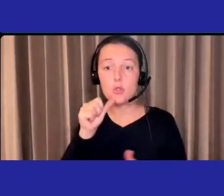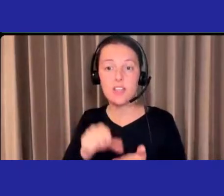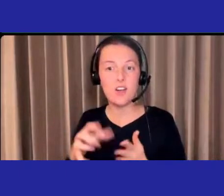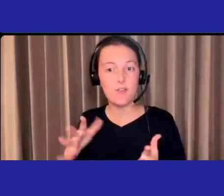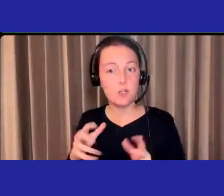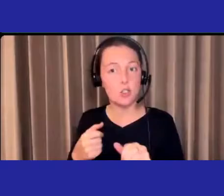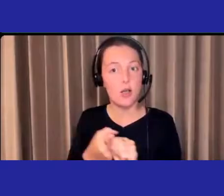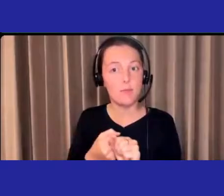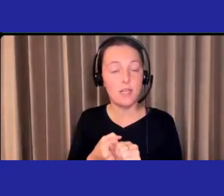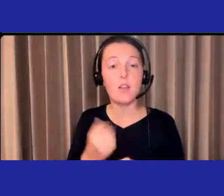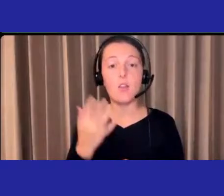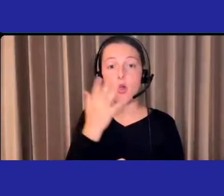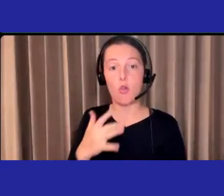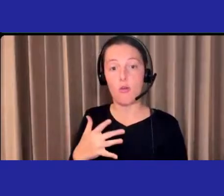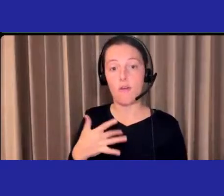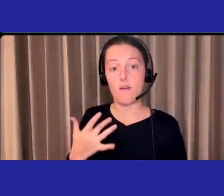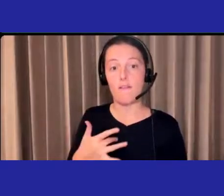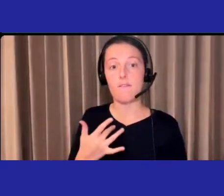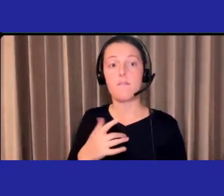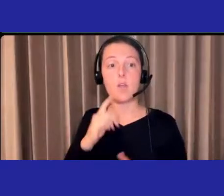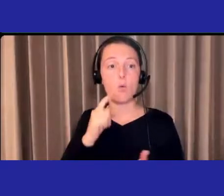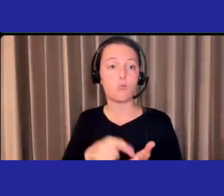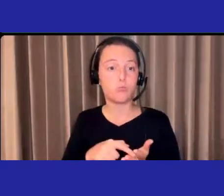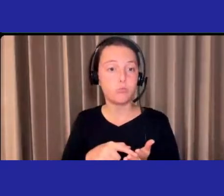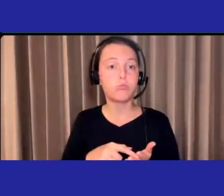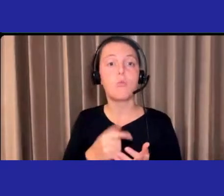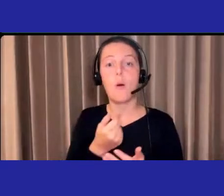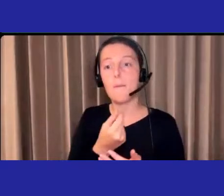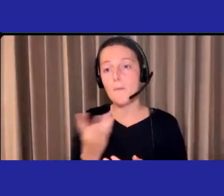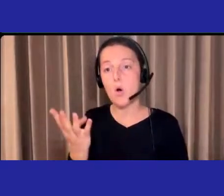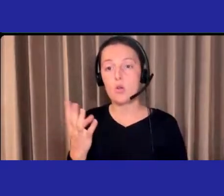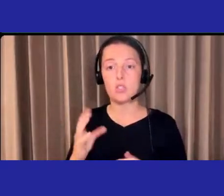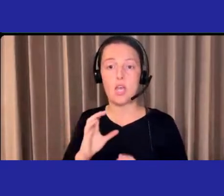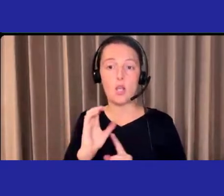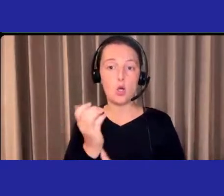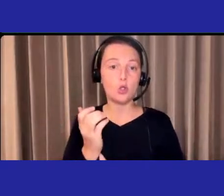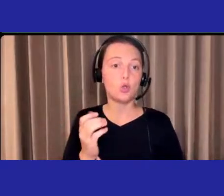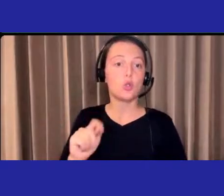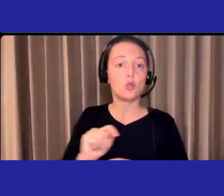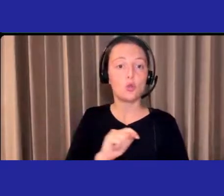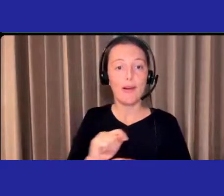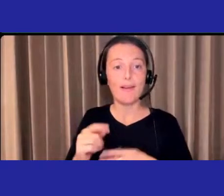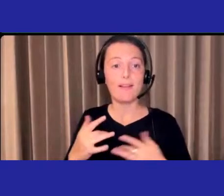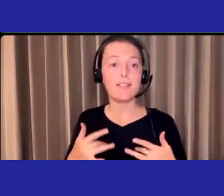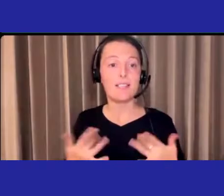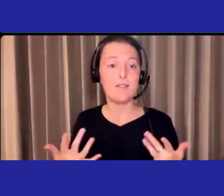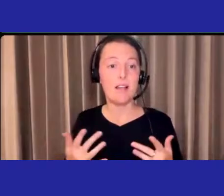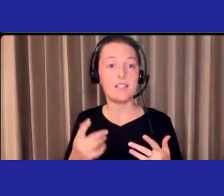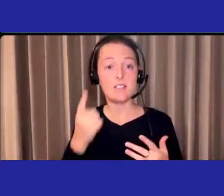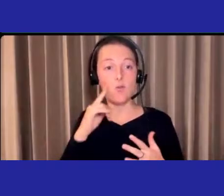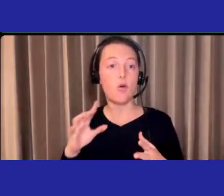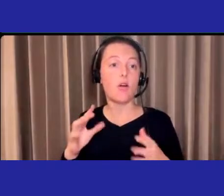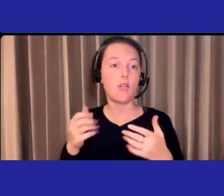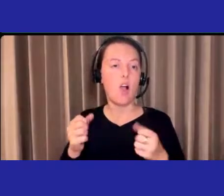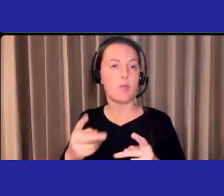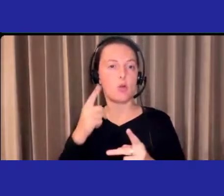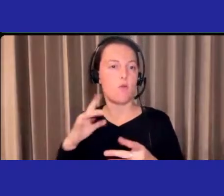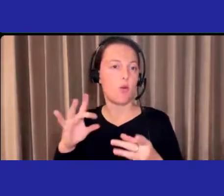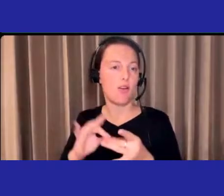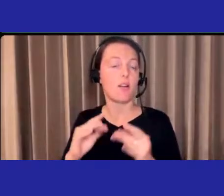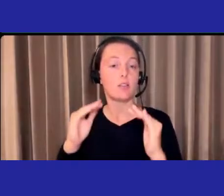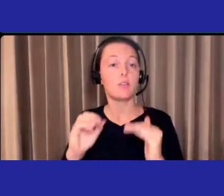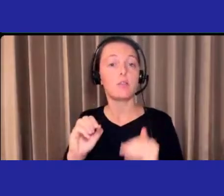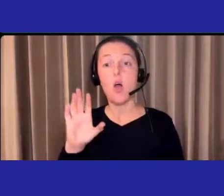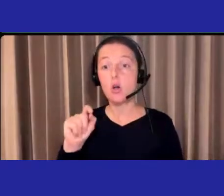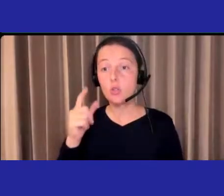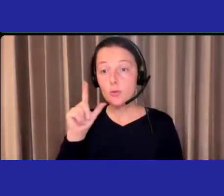multicultural observances, training, events, and opportunities to connect. In October of 2025, we had system-wide